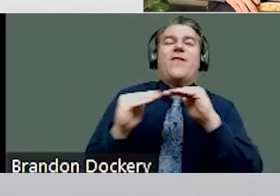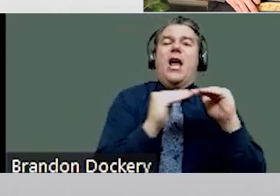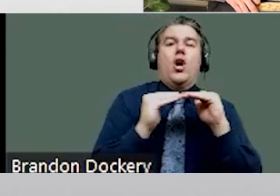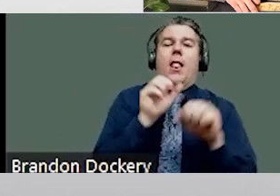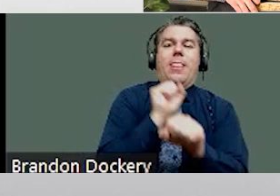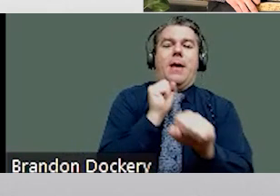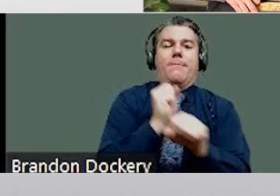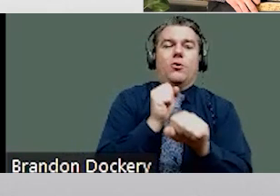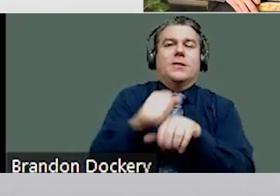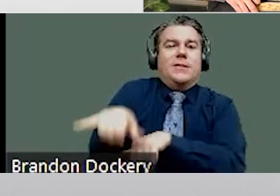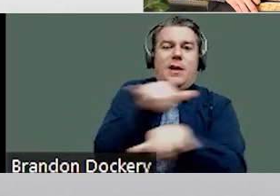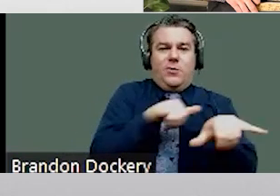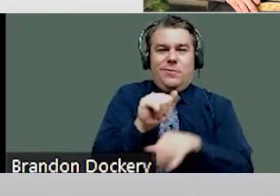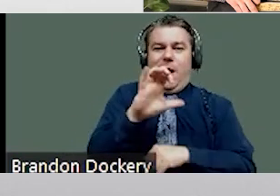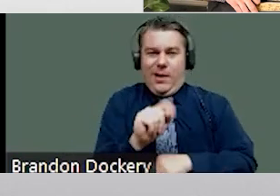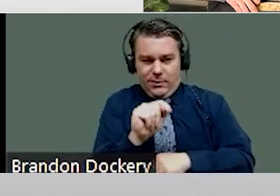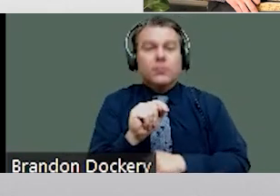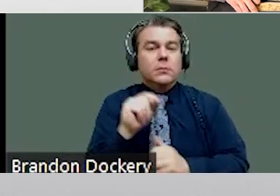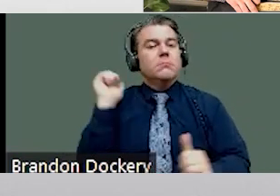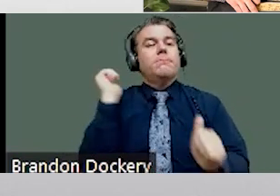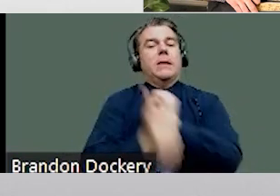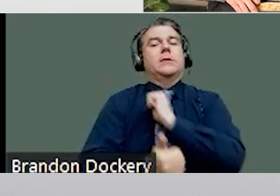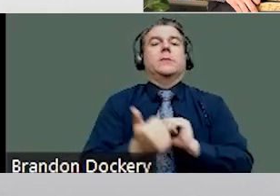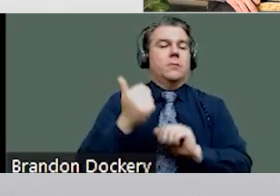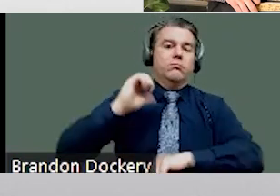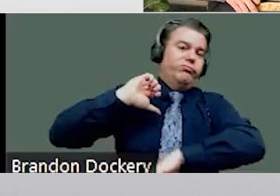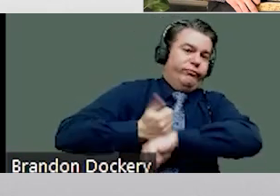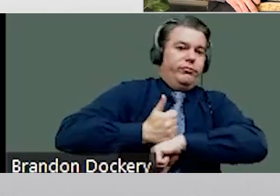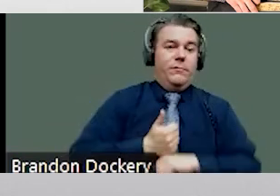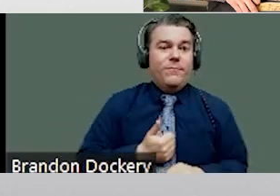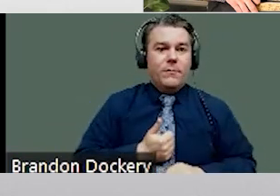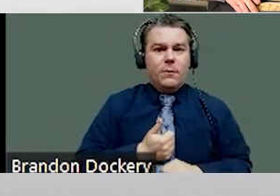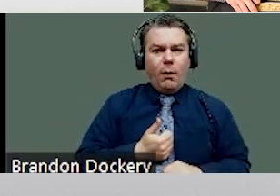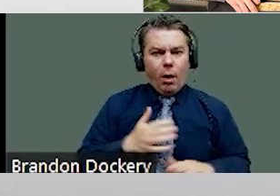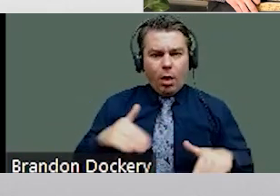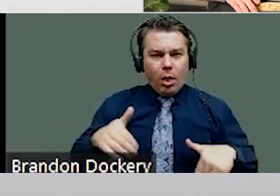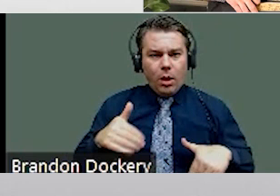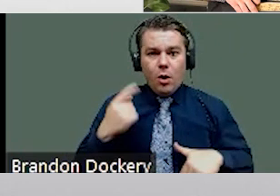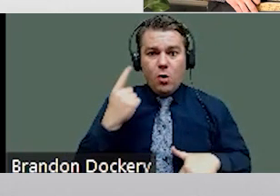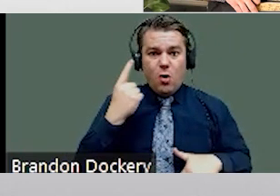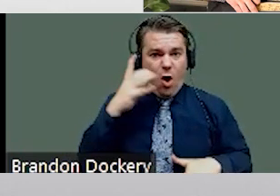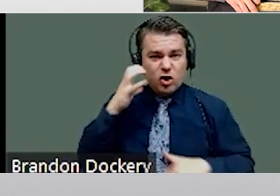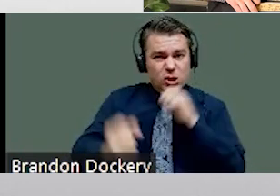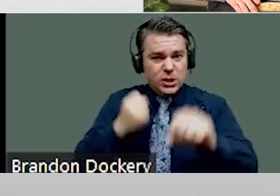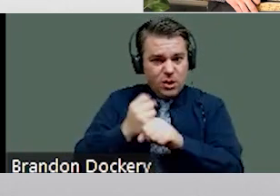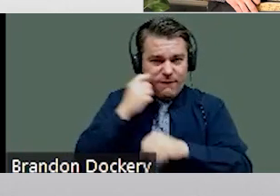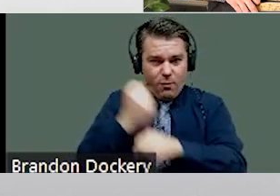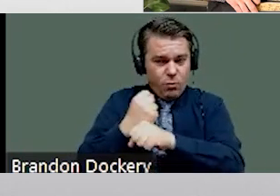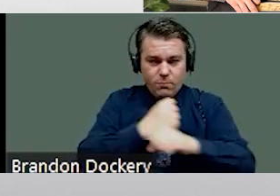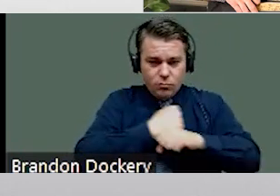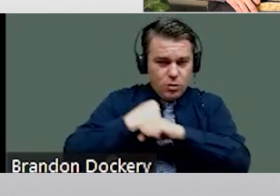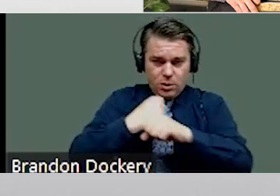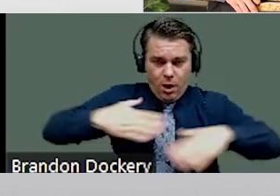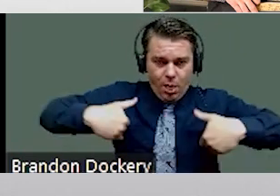understand here that we as a country are not even celebrating a century of employment